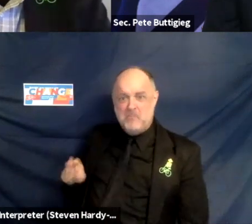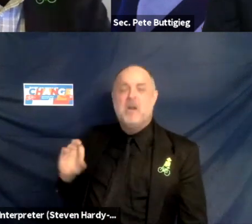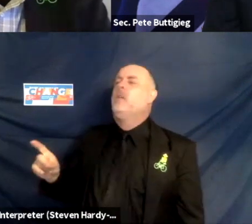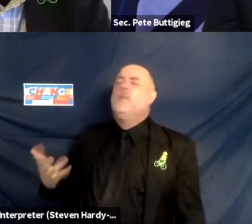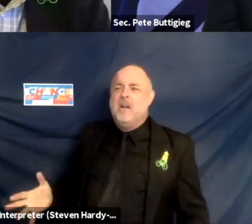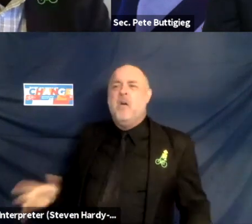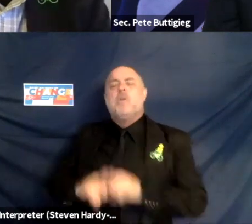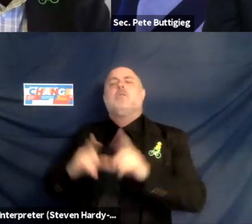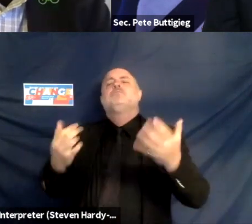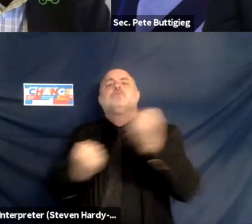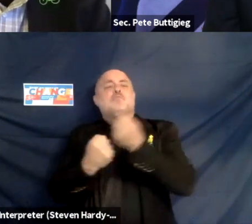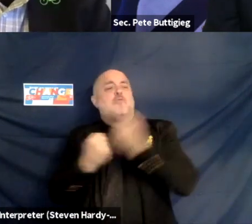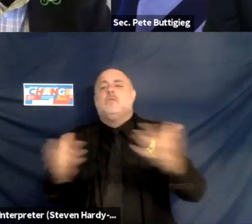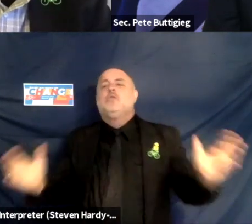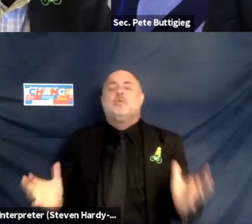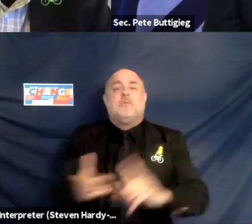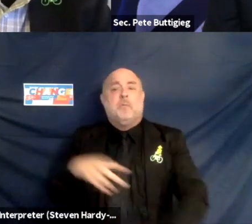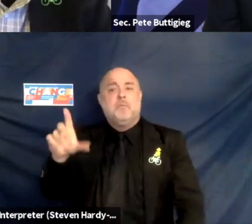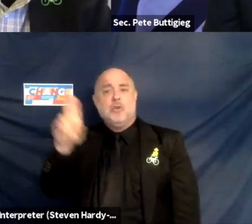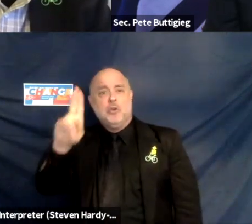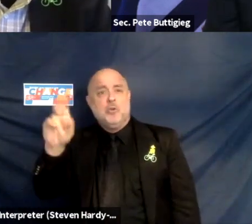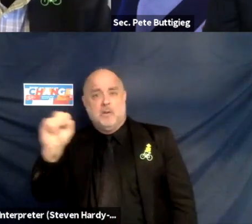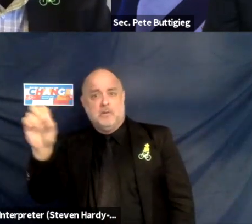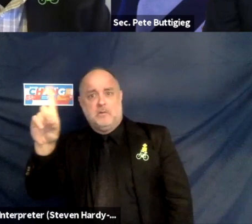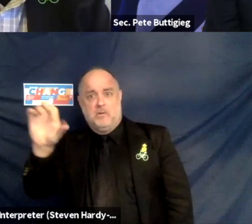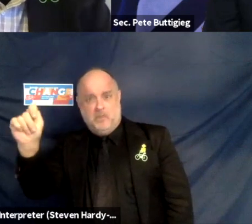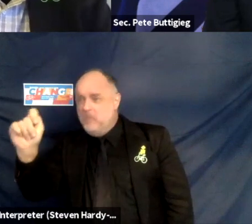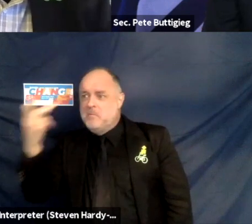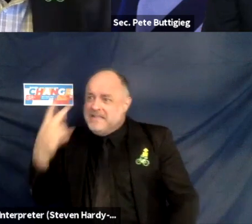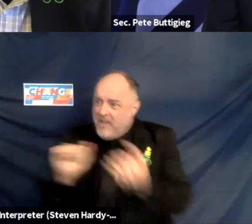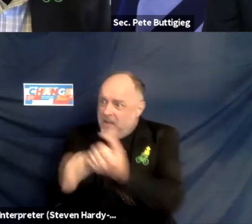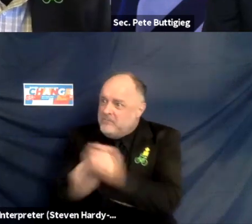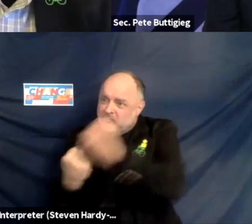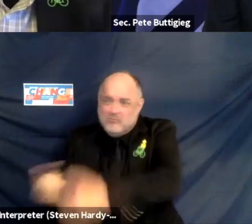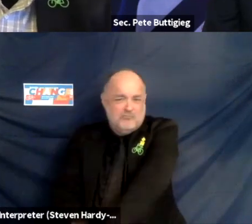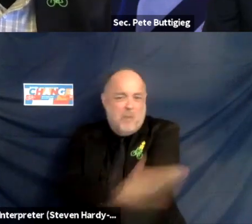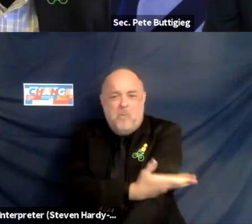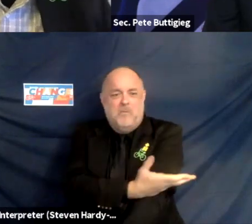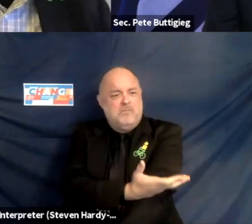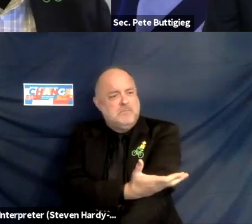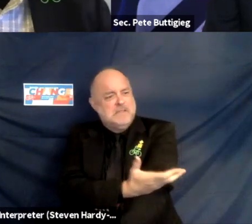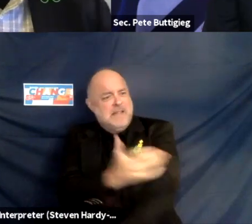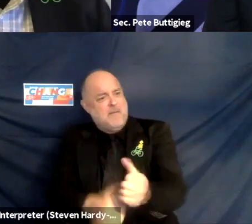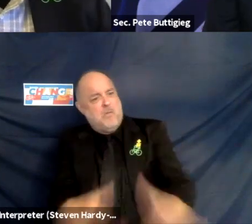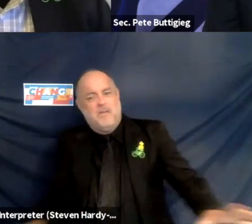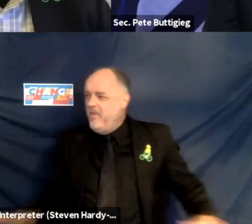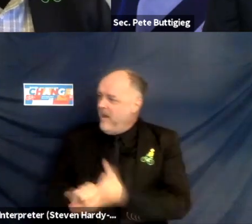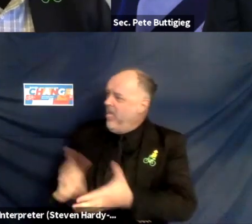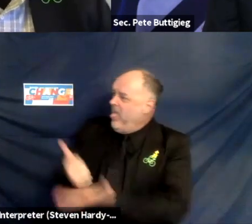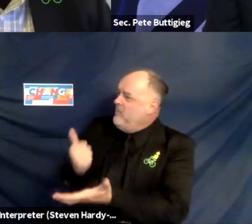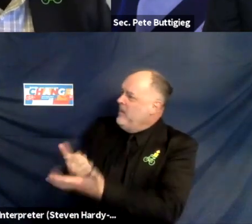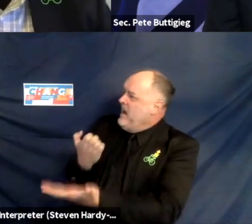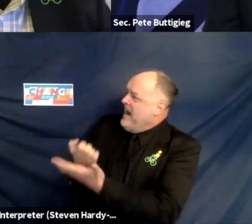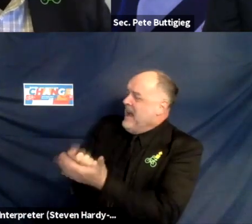and encouragement from US DOT, really was a big part of the turnaround, the economic turnaround in